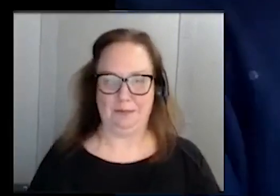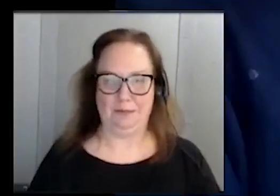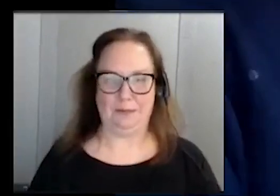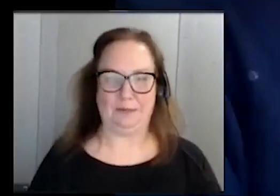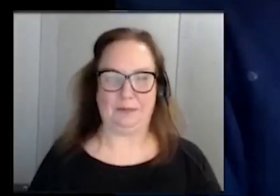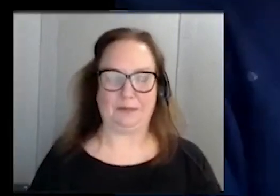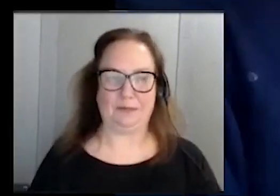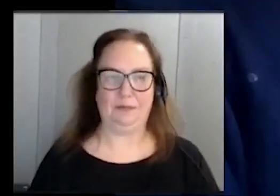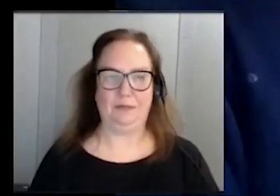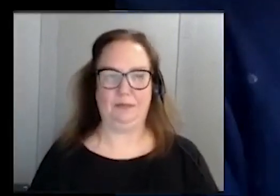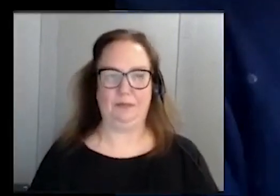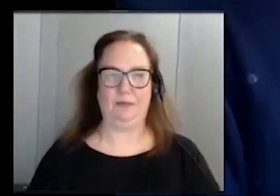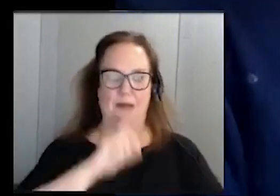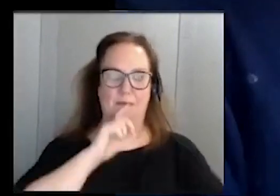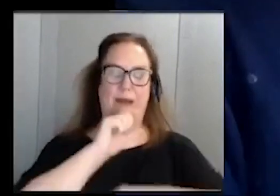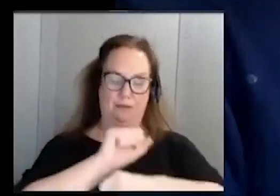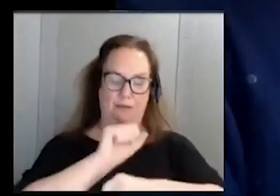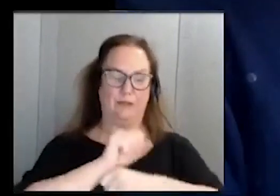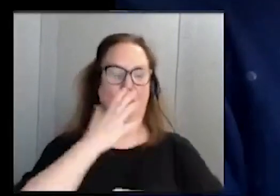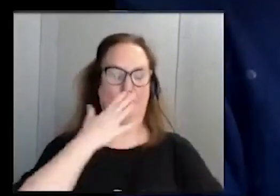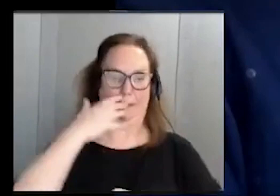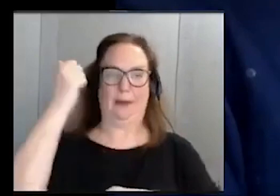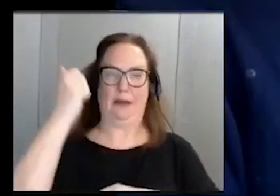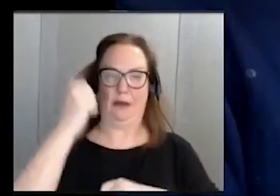I'm actually a lot better.